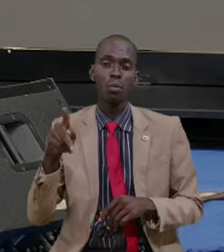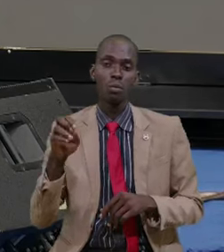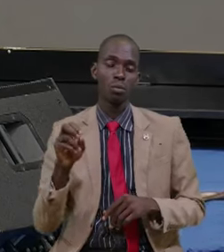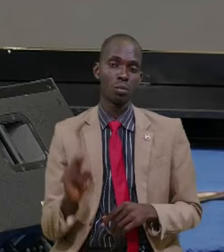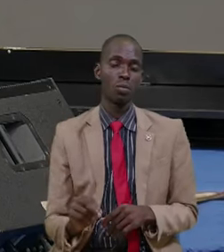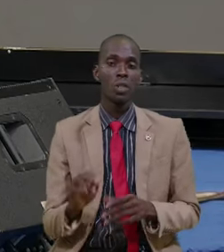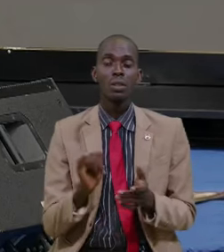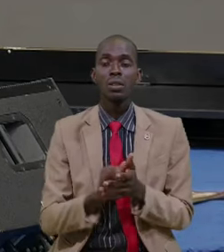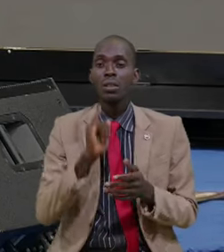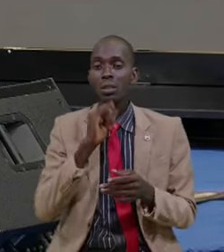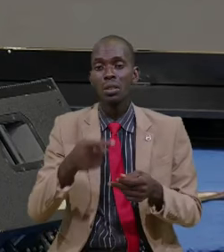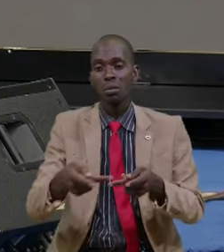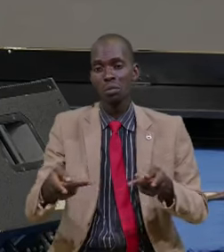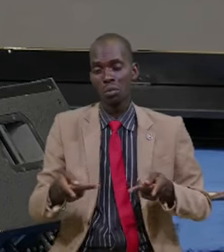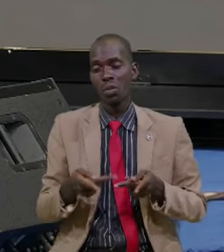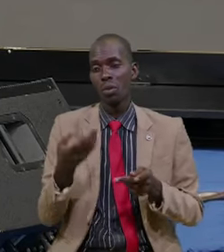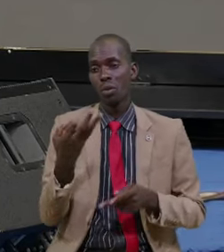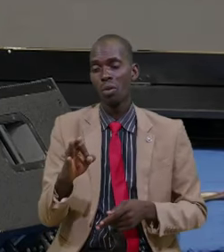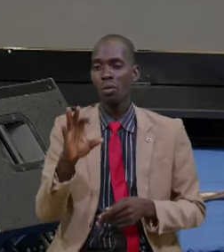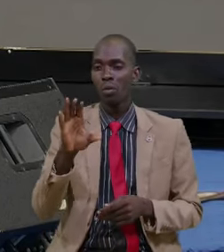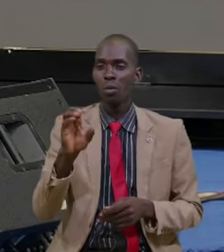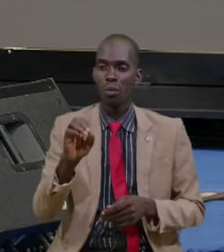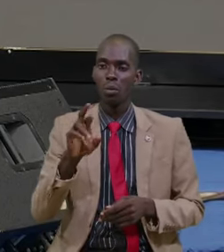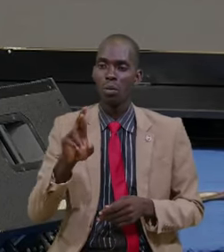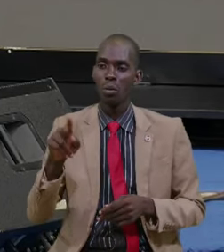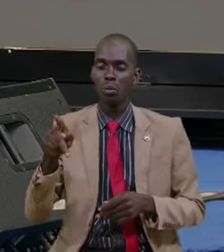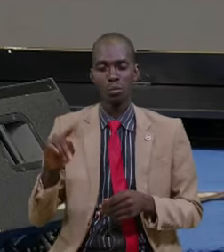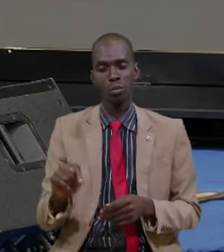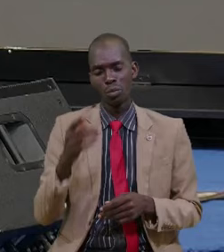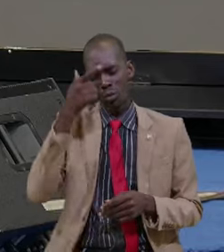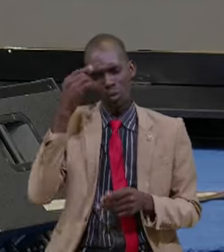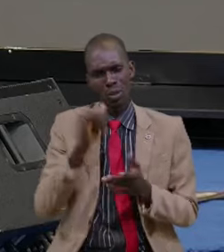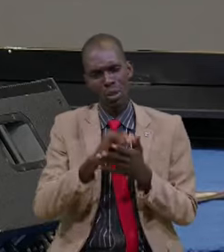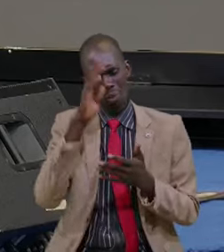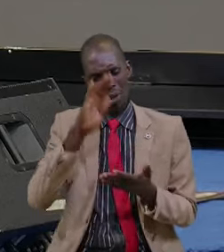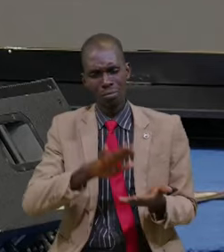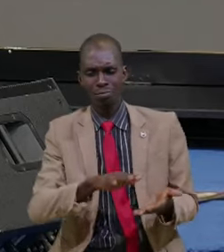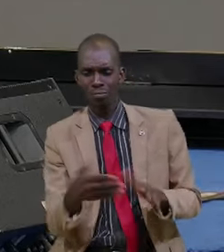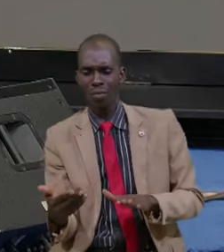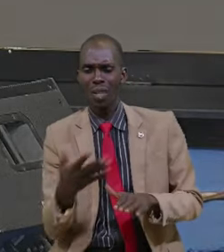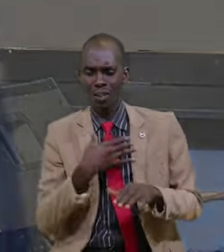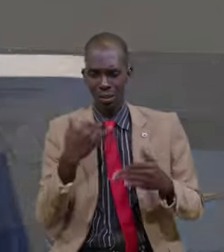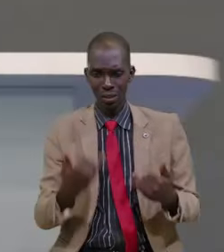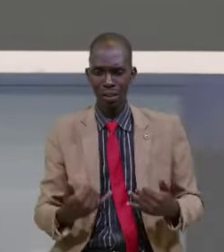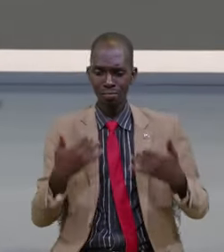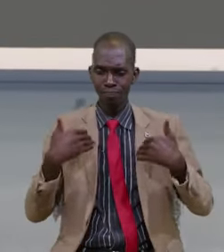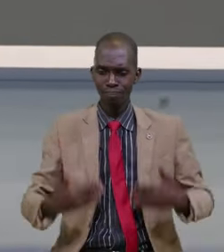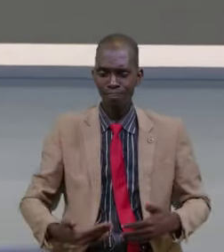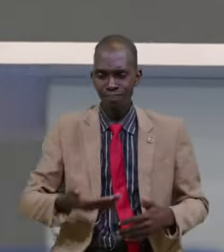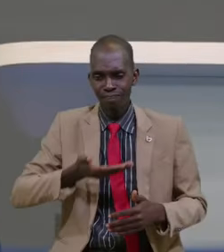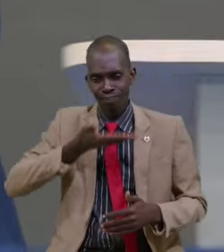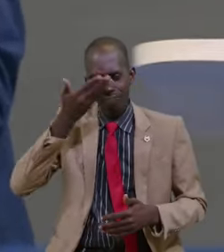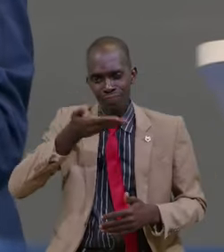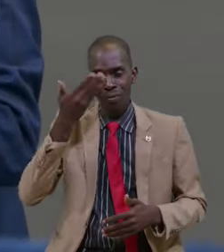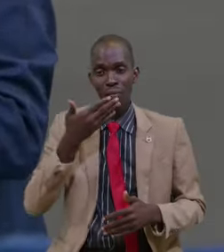position of corruption. He was dead and now he stinketh because he had been dead